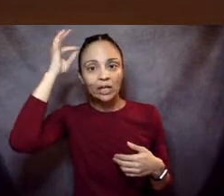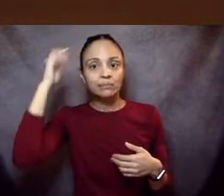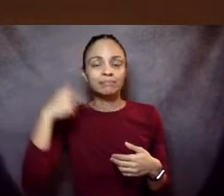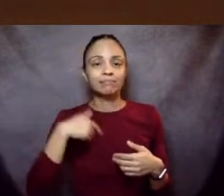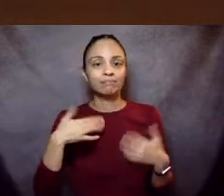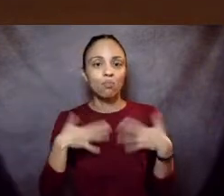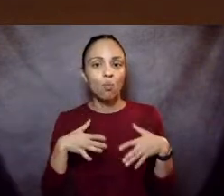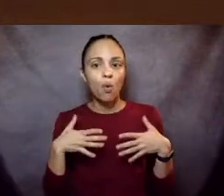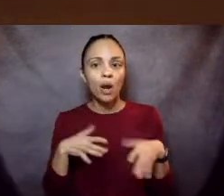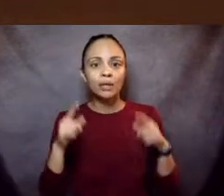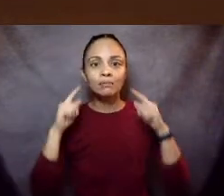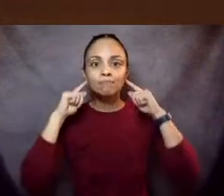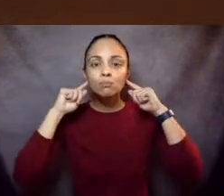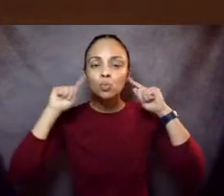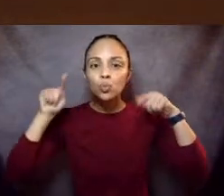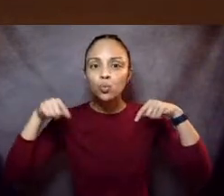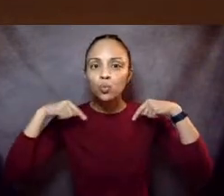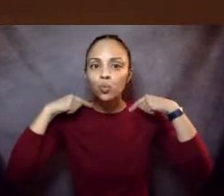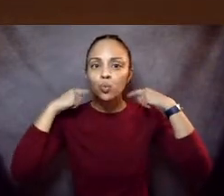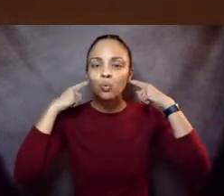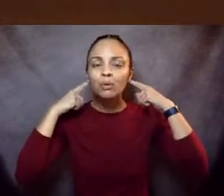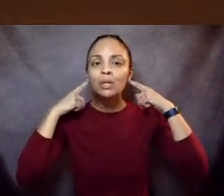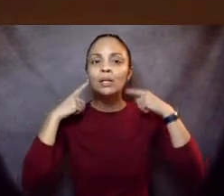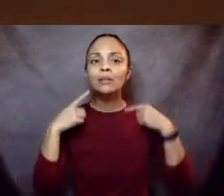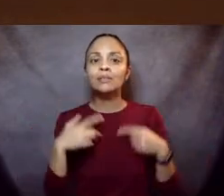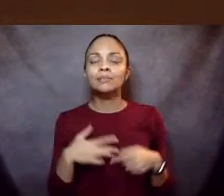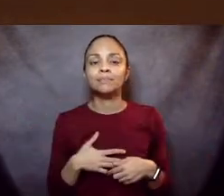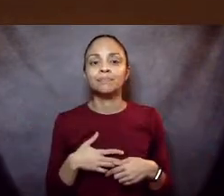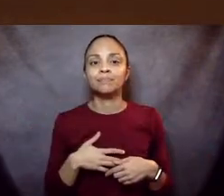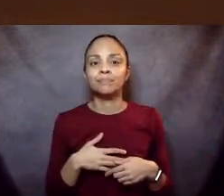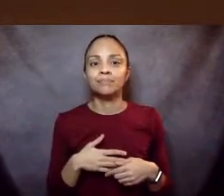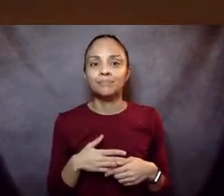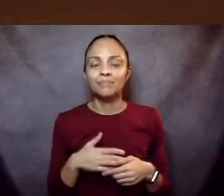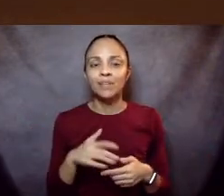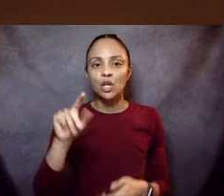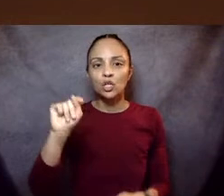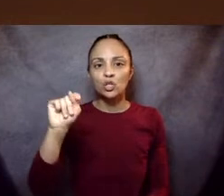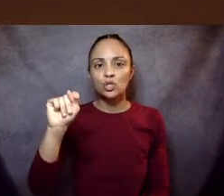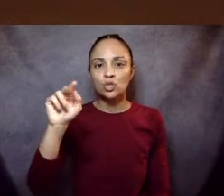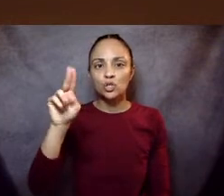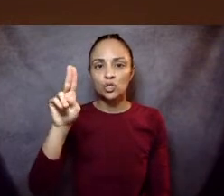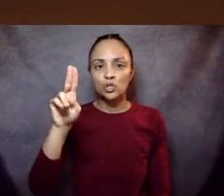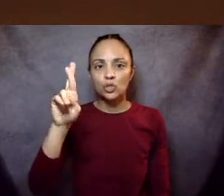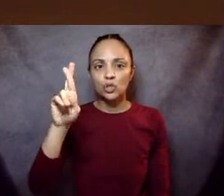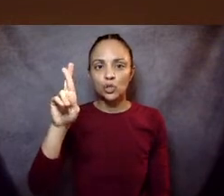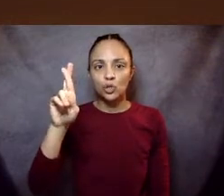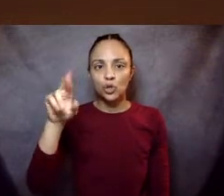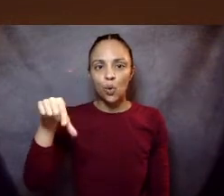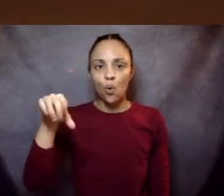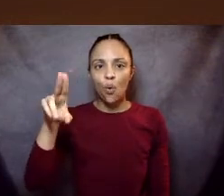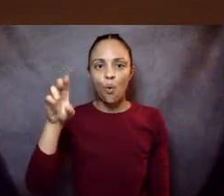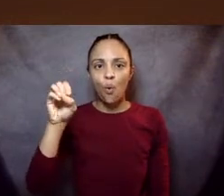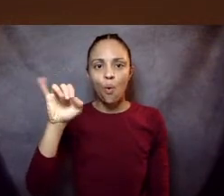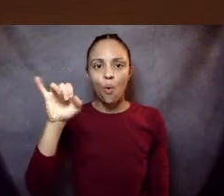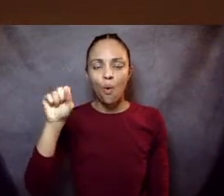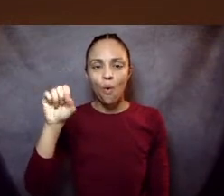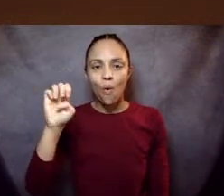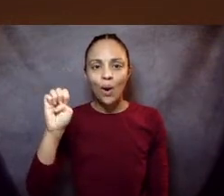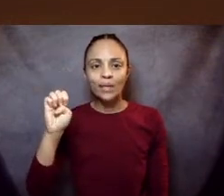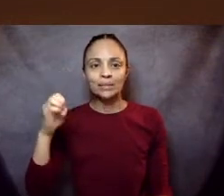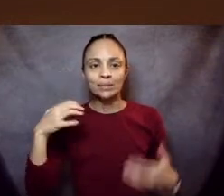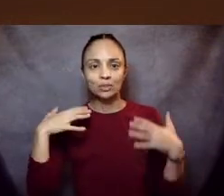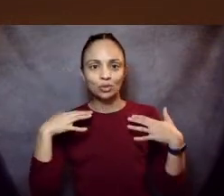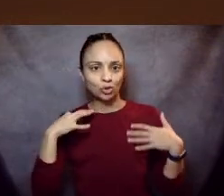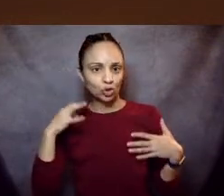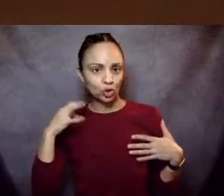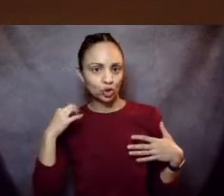earrings and a deep turquoise, I would say velveteen shirt,